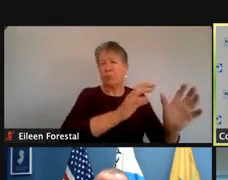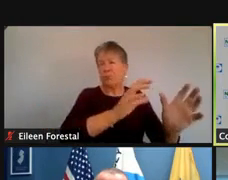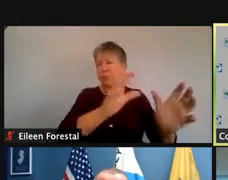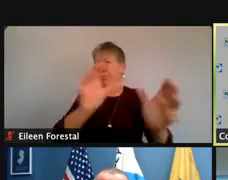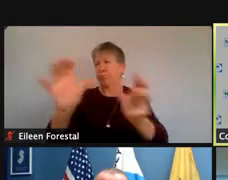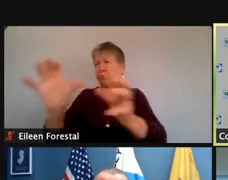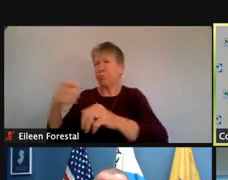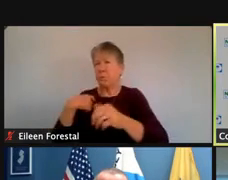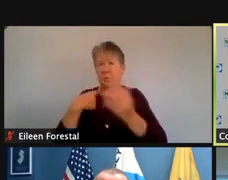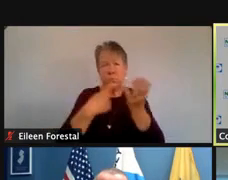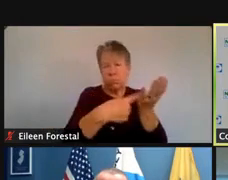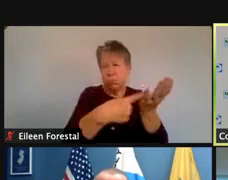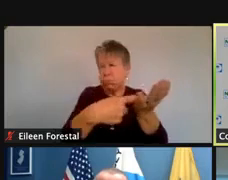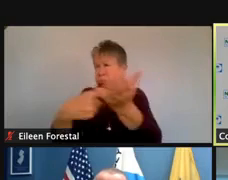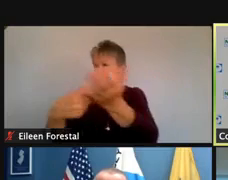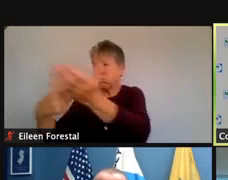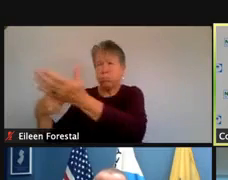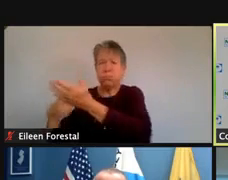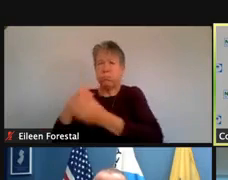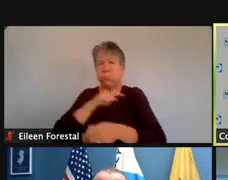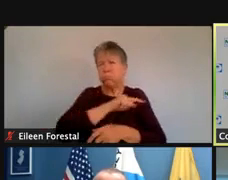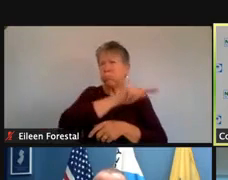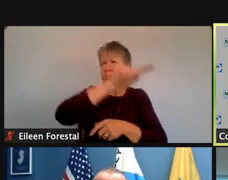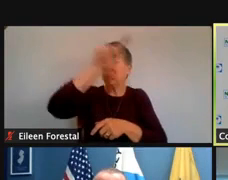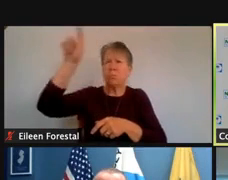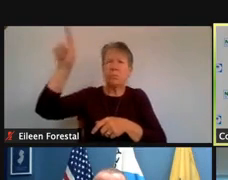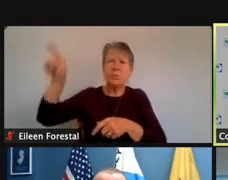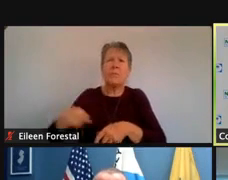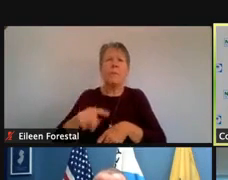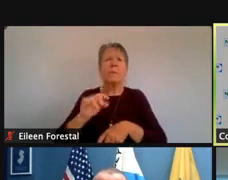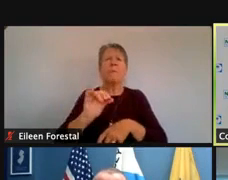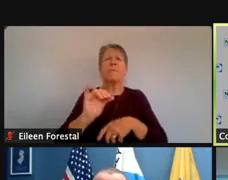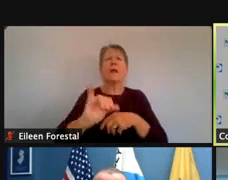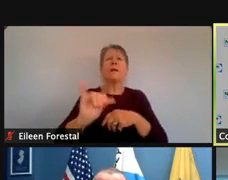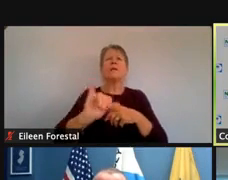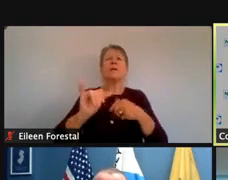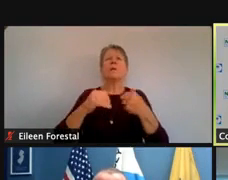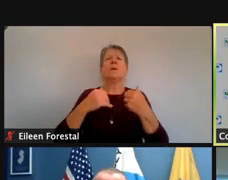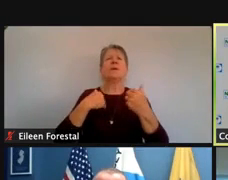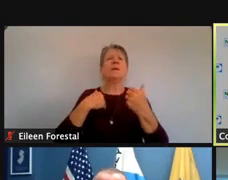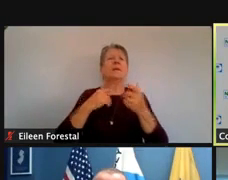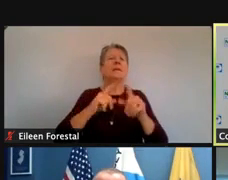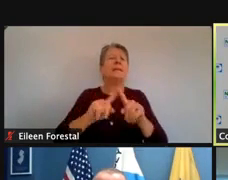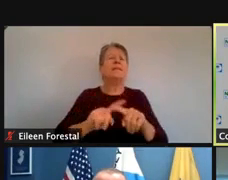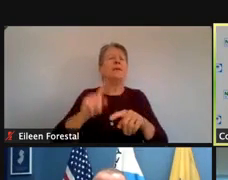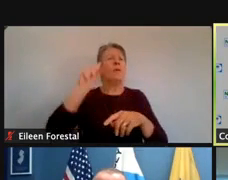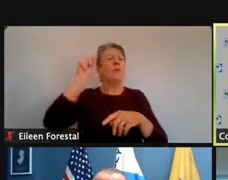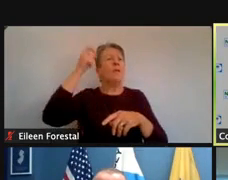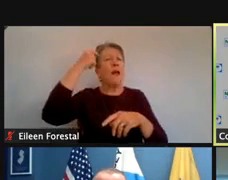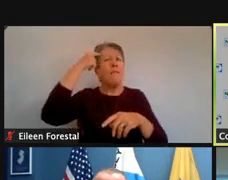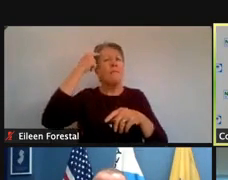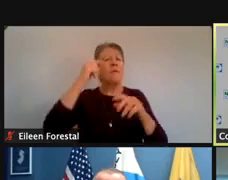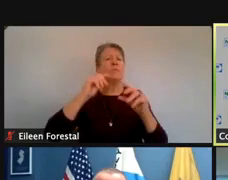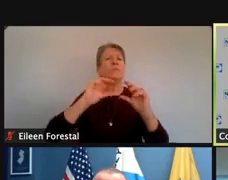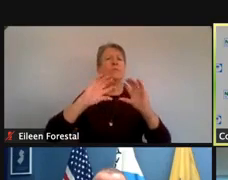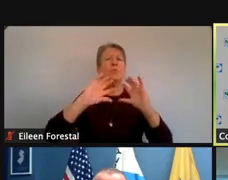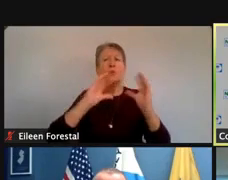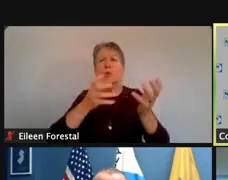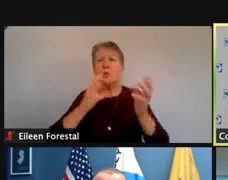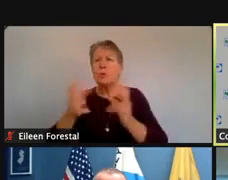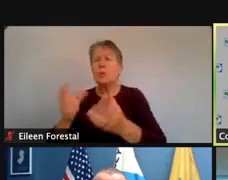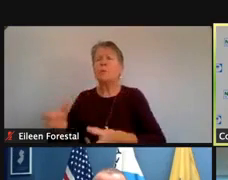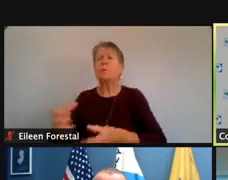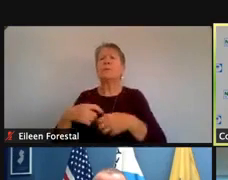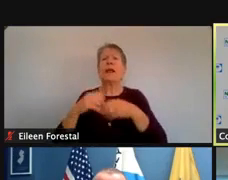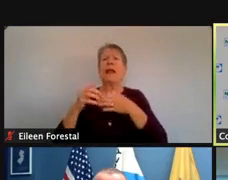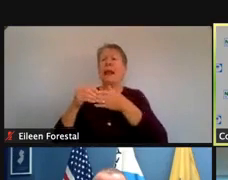education, business, law enforcement, and medical professional associations. We have posted a series of FAQs